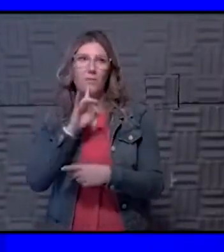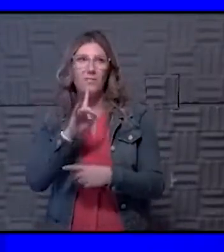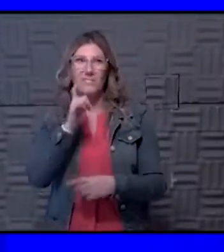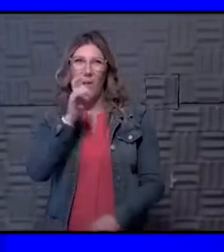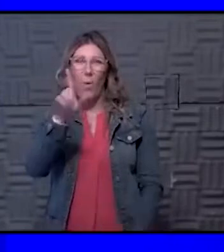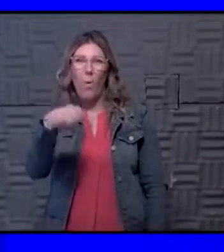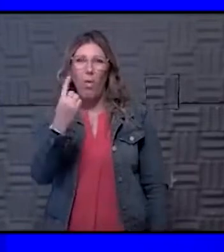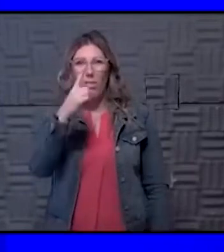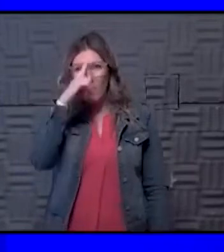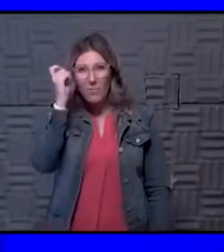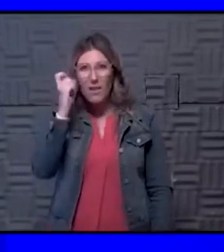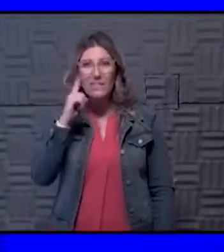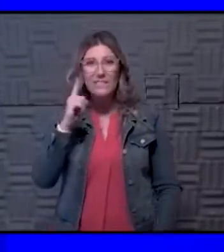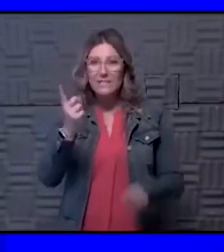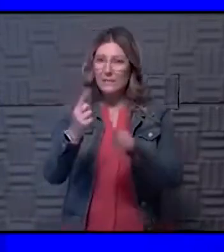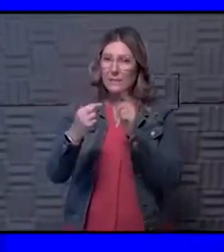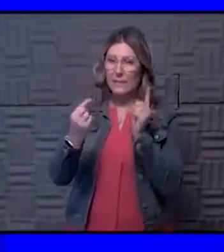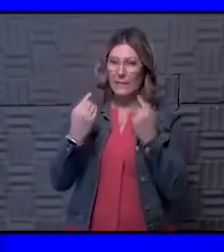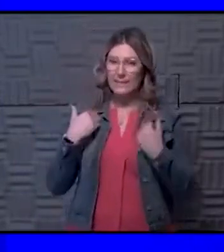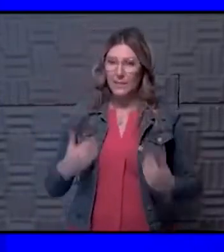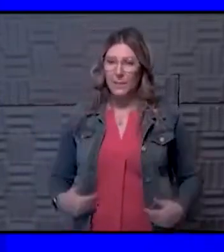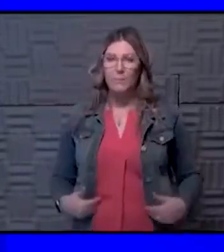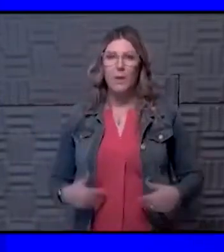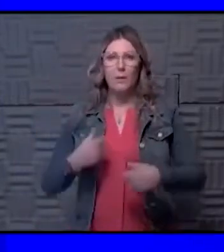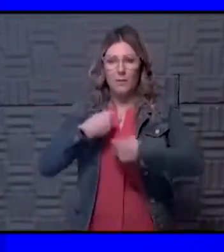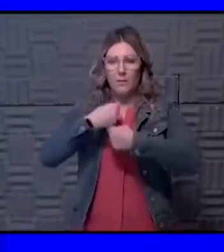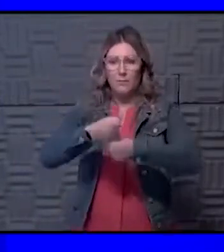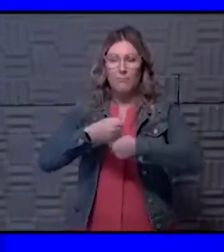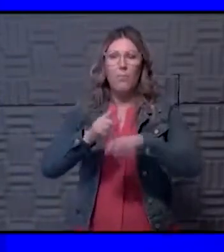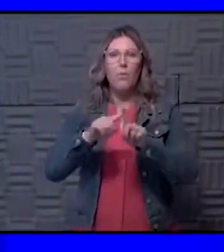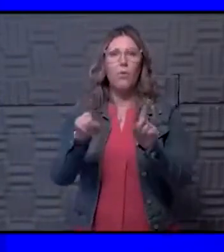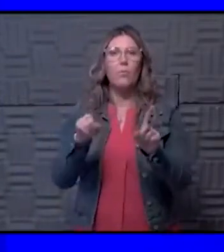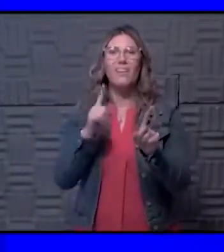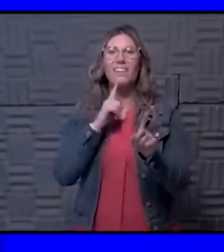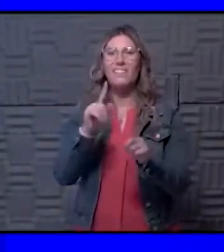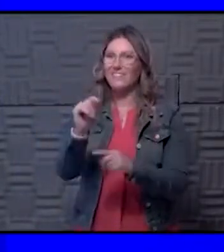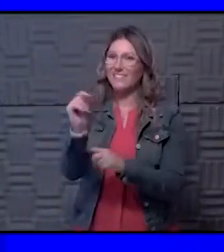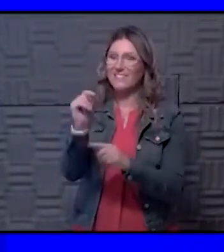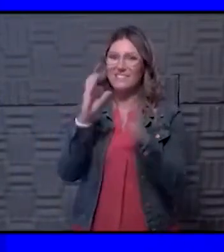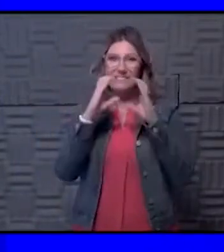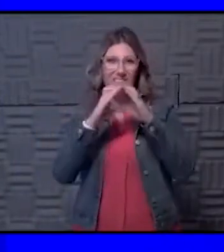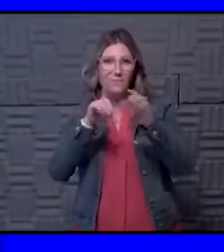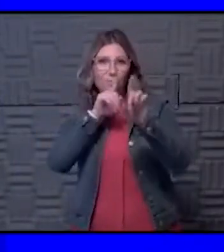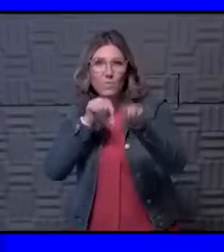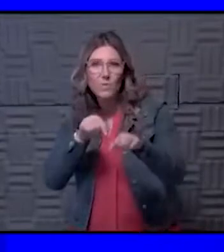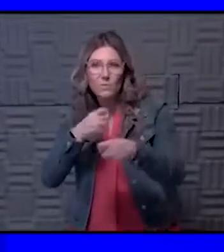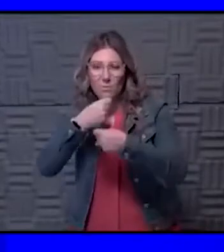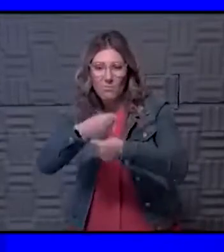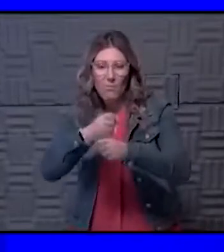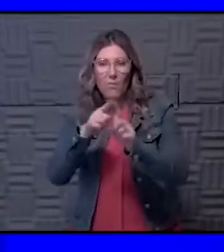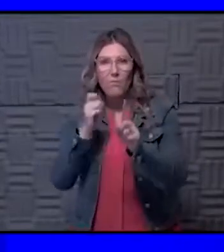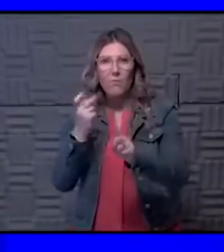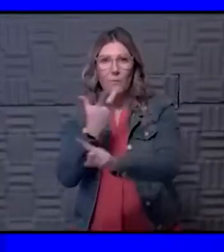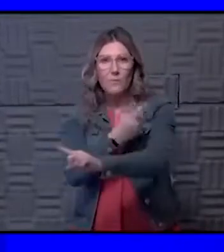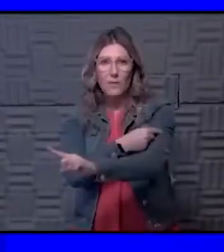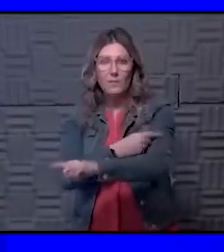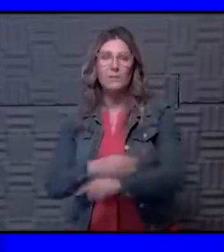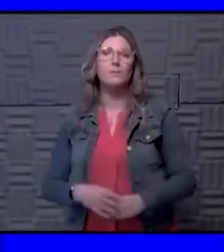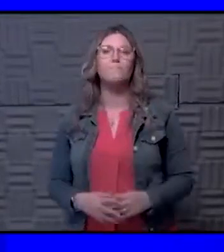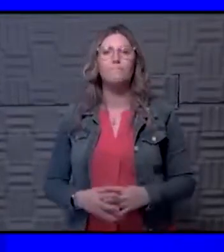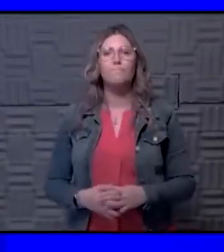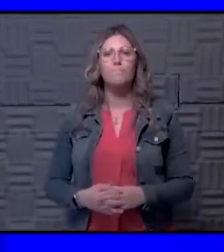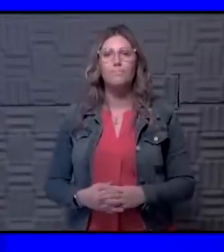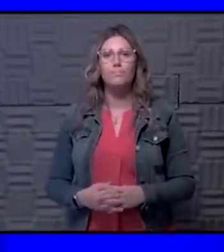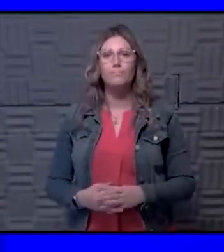because of the antibodies that you create, but it's also those T-cell responses that are created by the vaccine. So right now,